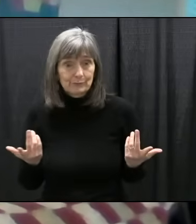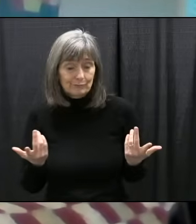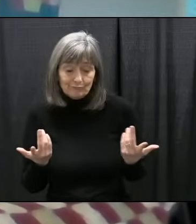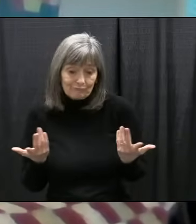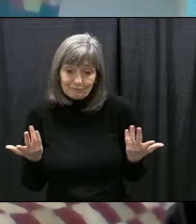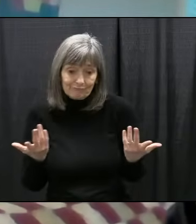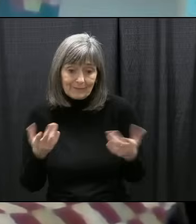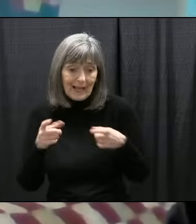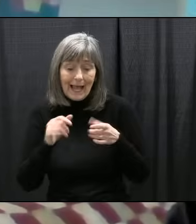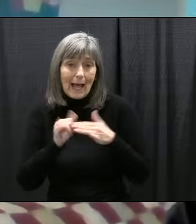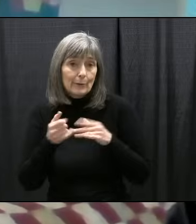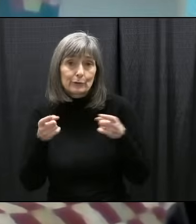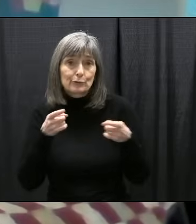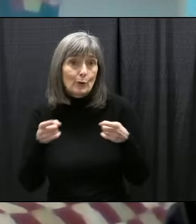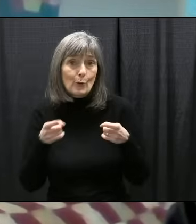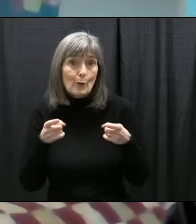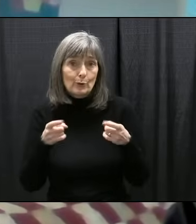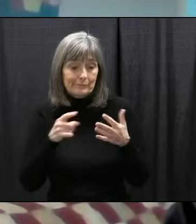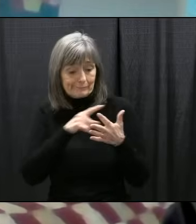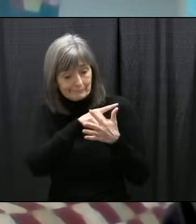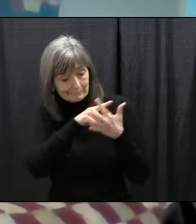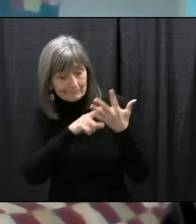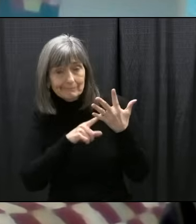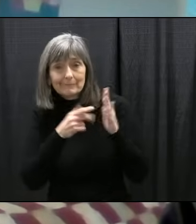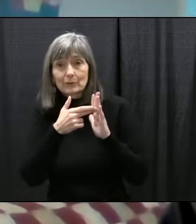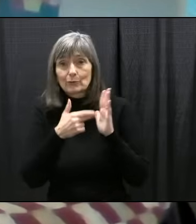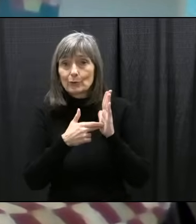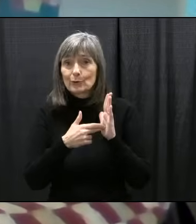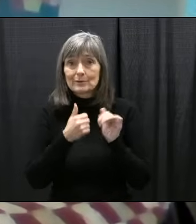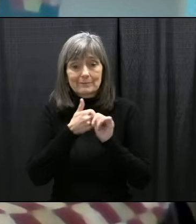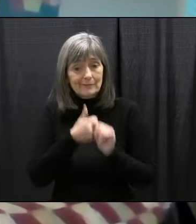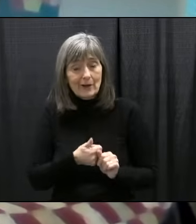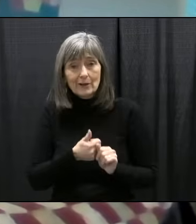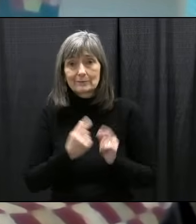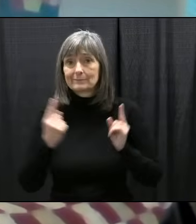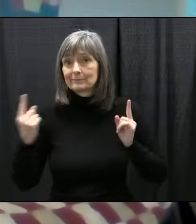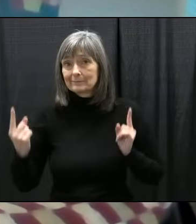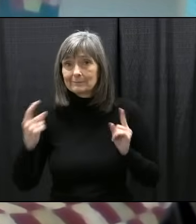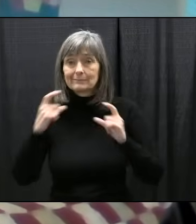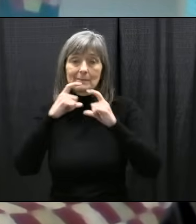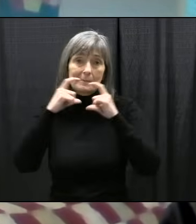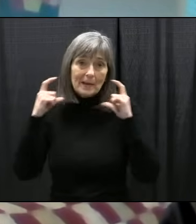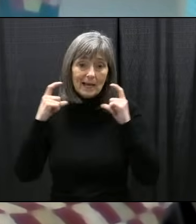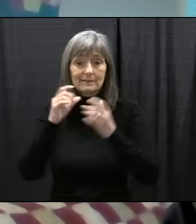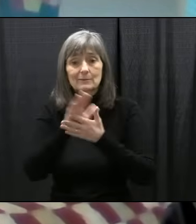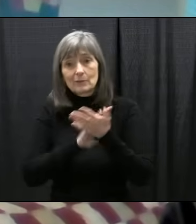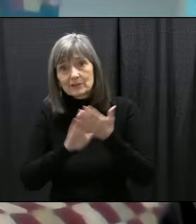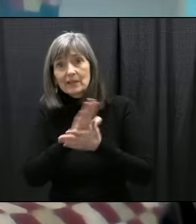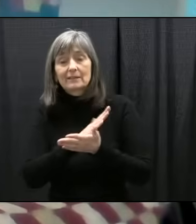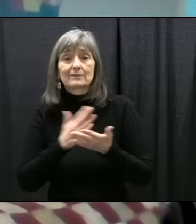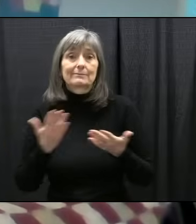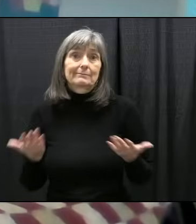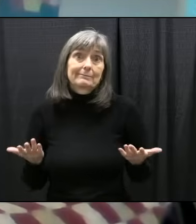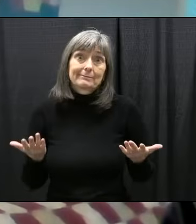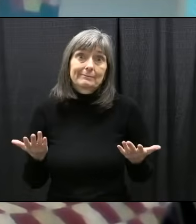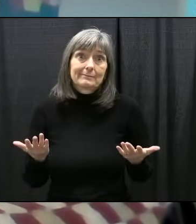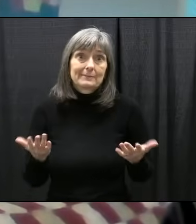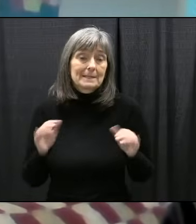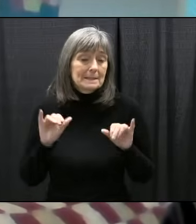control. We can practice all of those tried and true measures. Keep your distance, wear your mask, wash your hands,